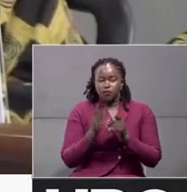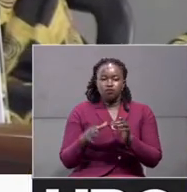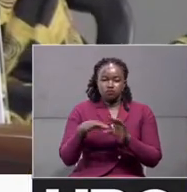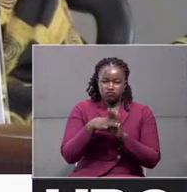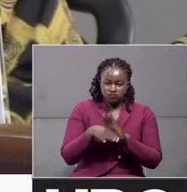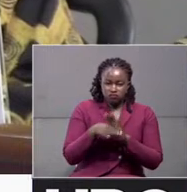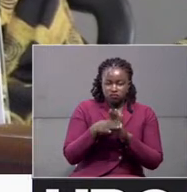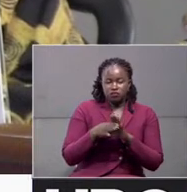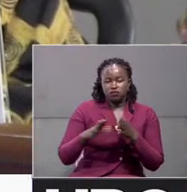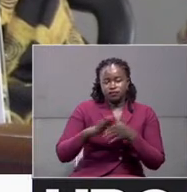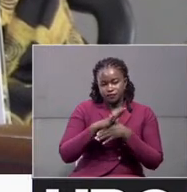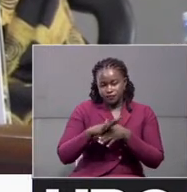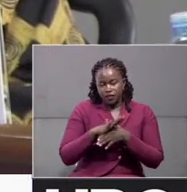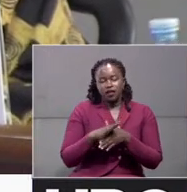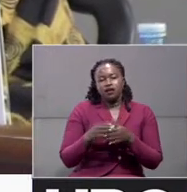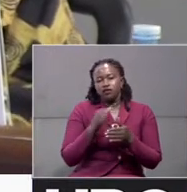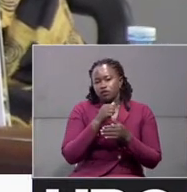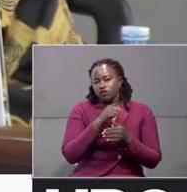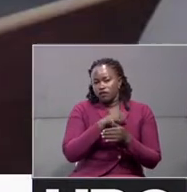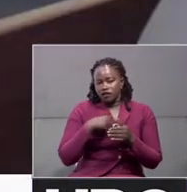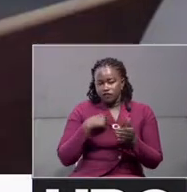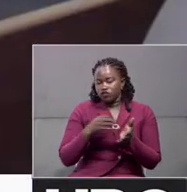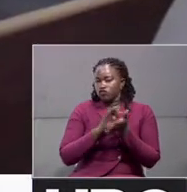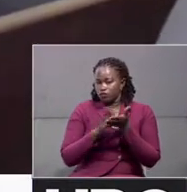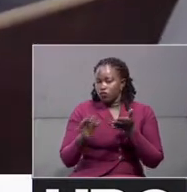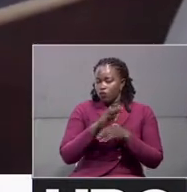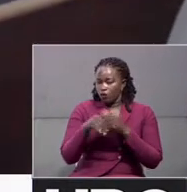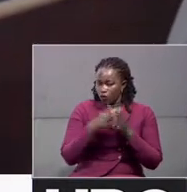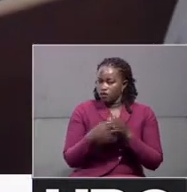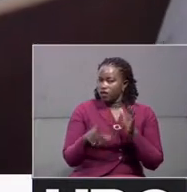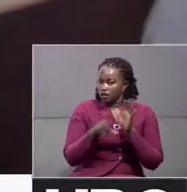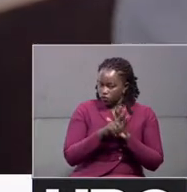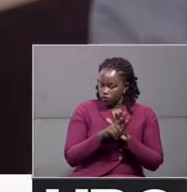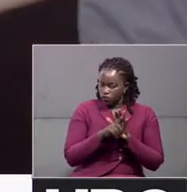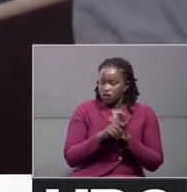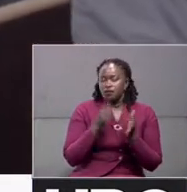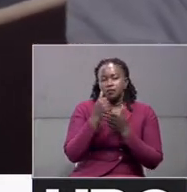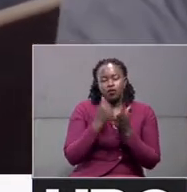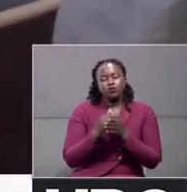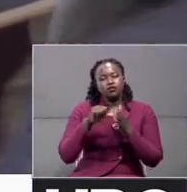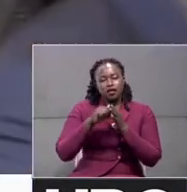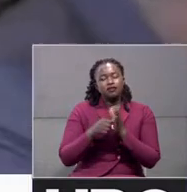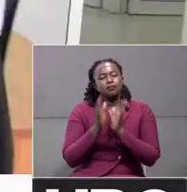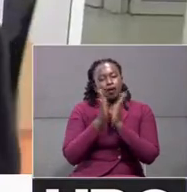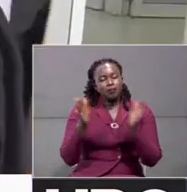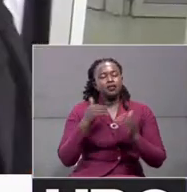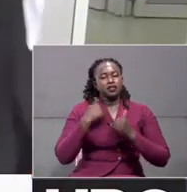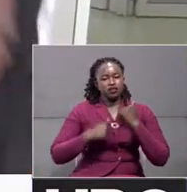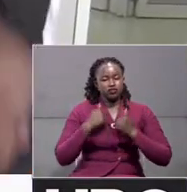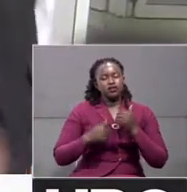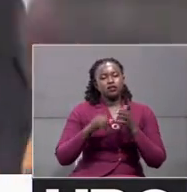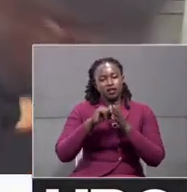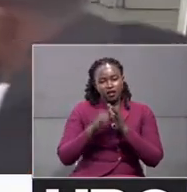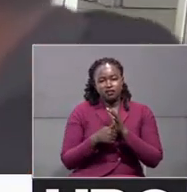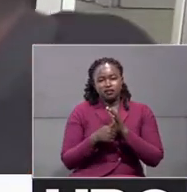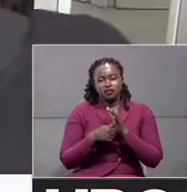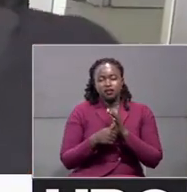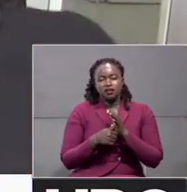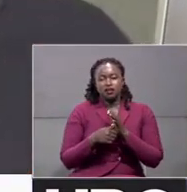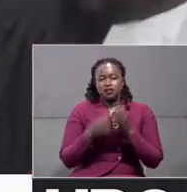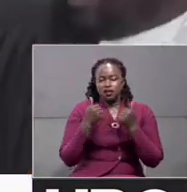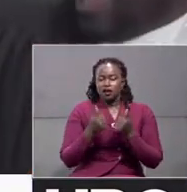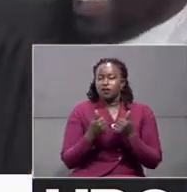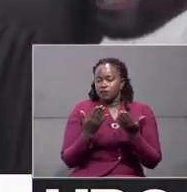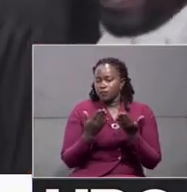Despite declining to nullify the entire anti-homosexuality law, since the case was a public interest case, no orders were made on